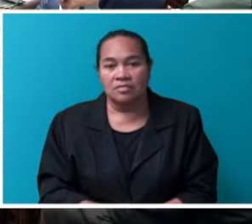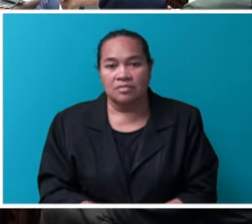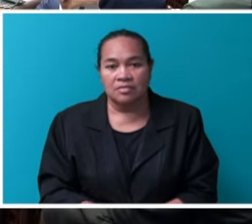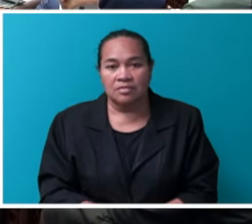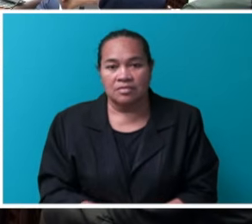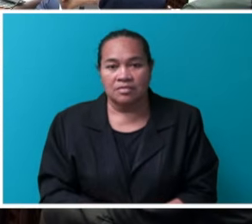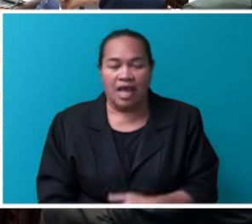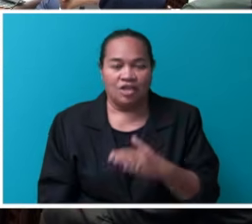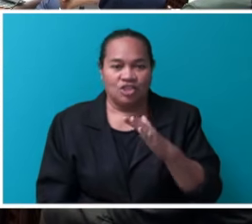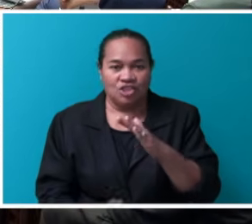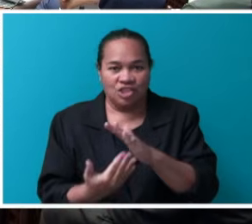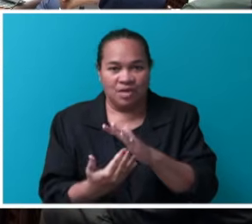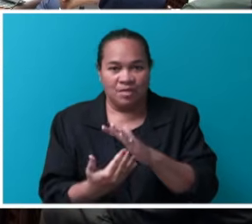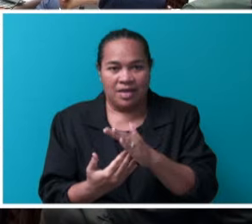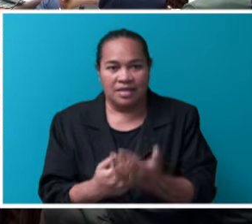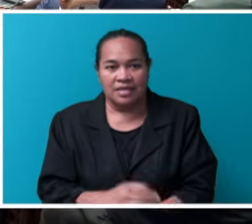Adjournment.